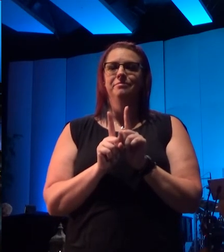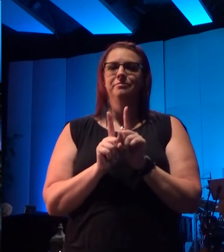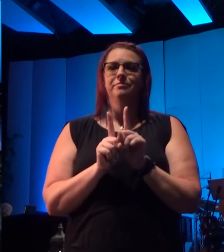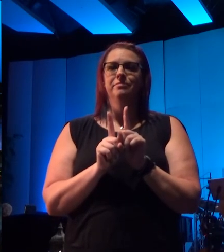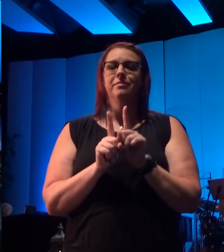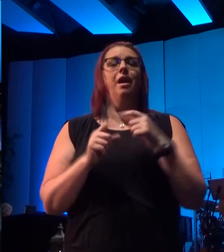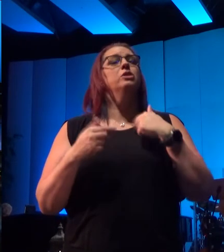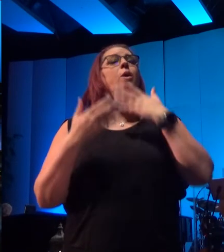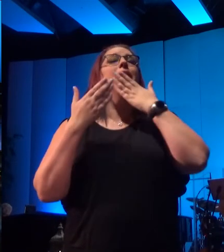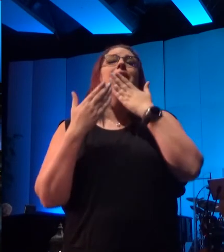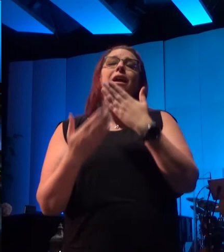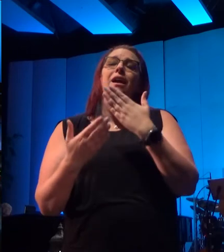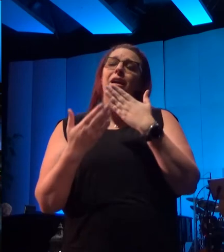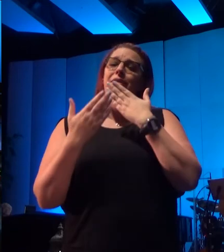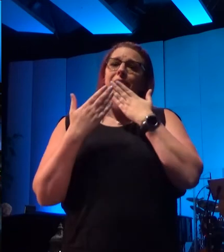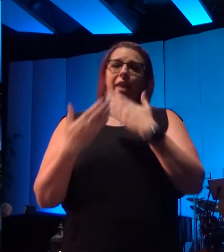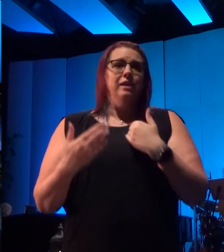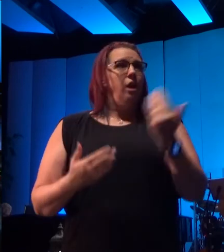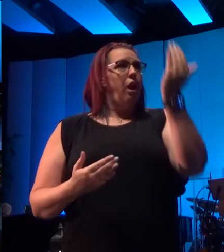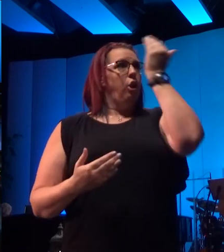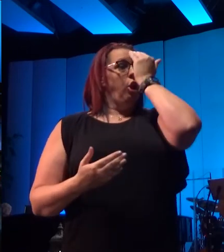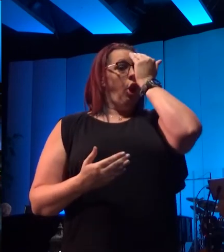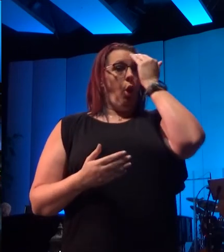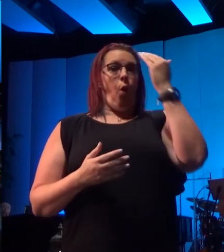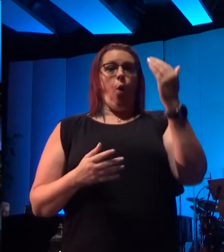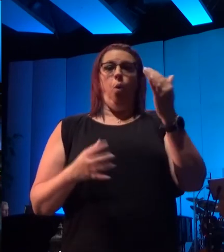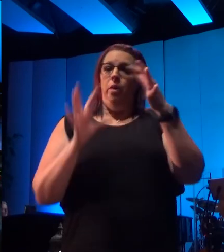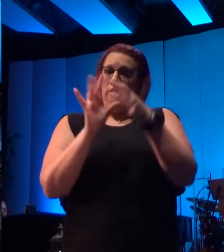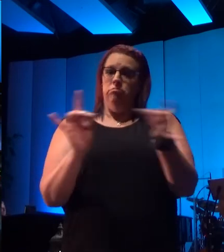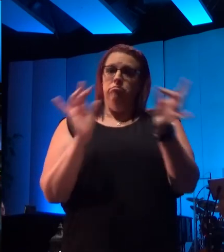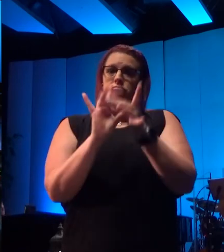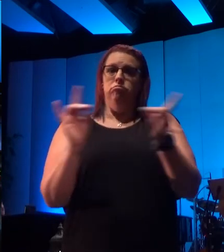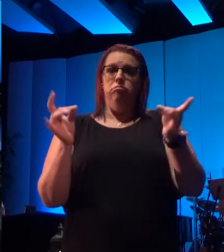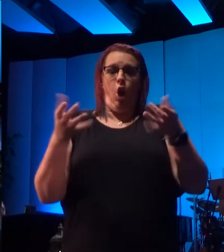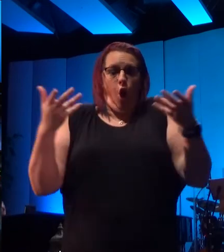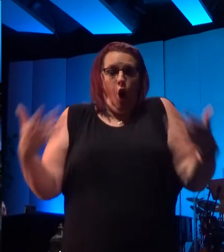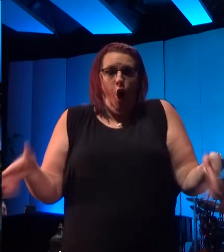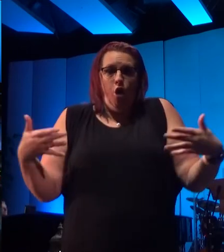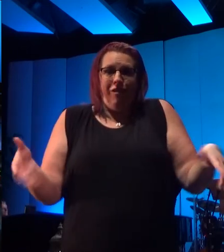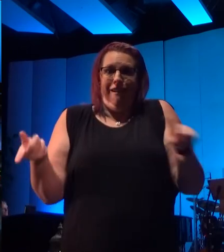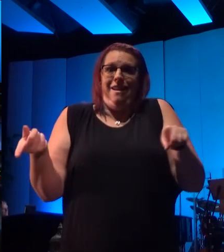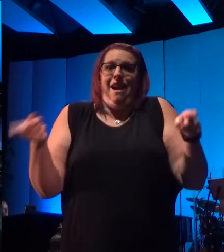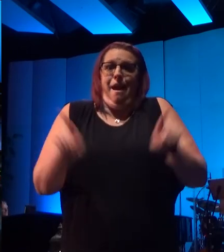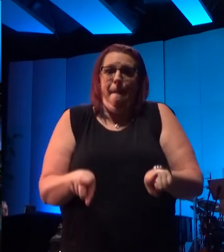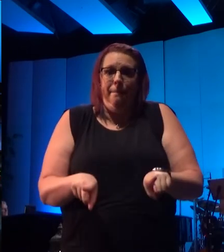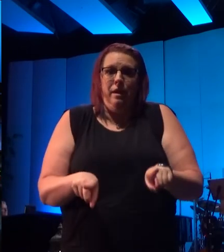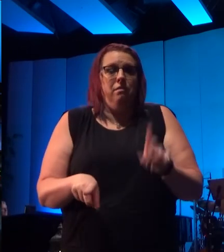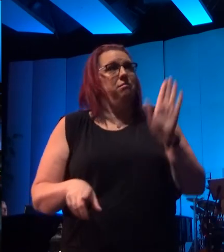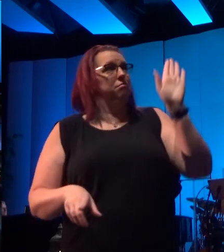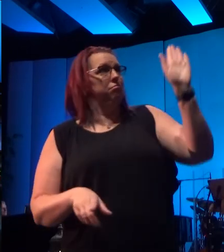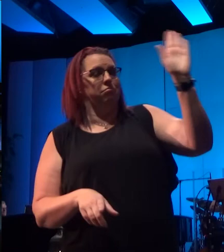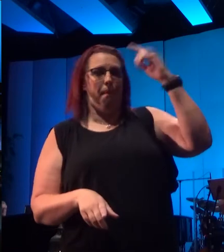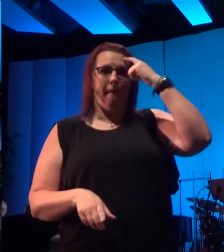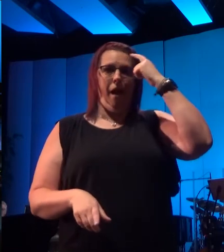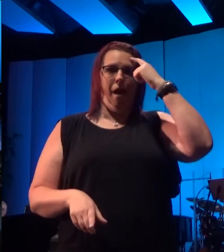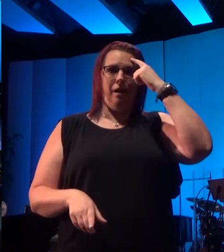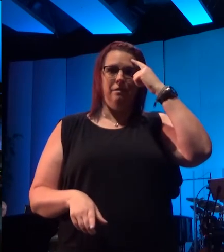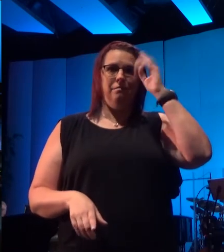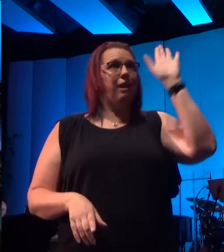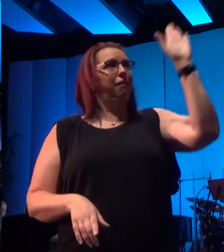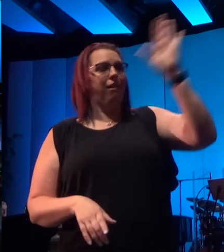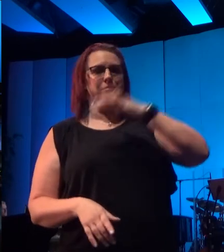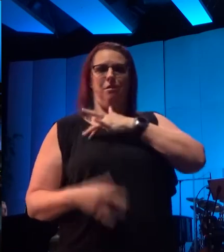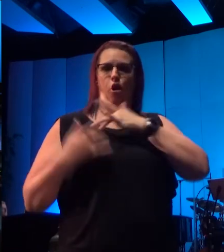I give thanks to know that this word is already fulfilled within the mind of God, within the heart of the